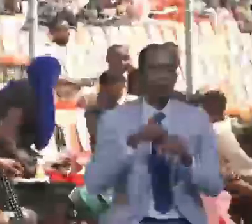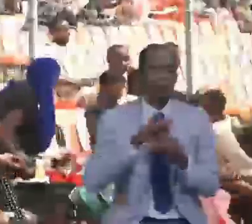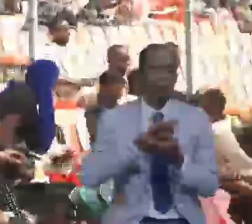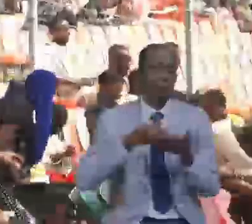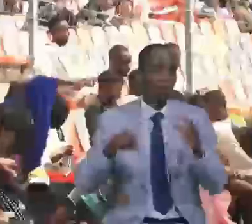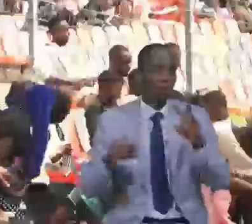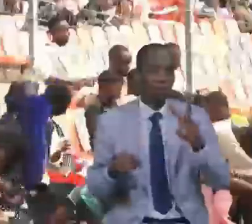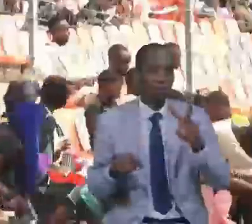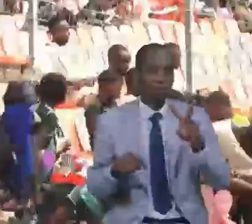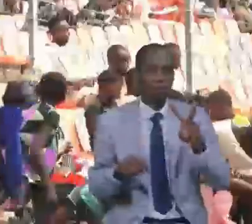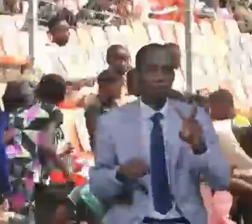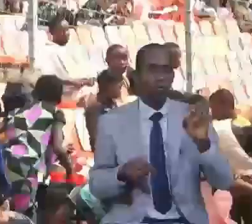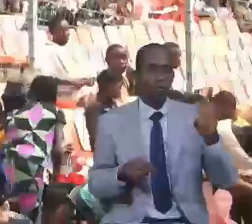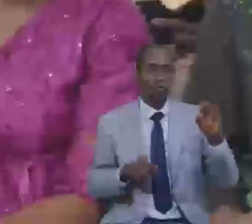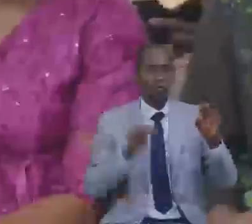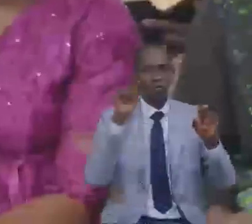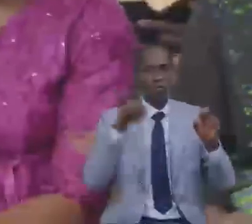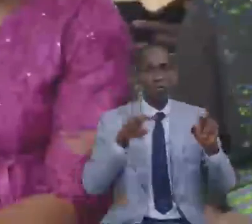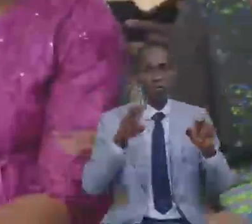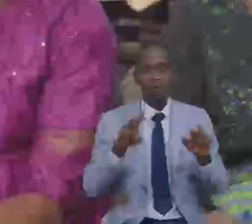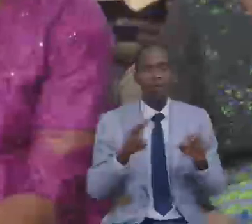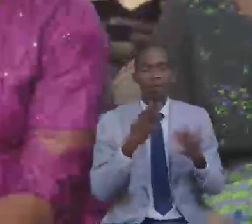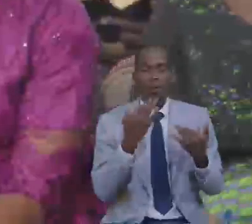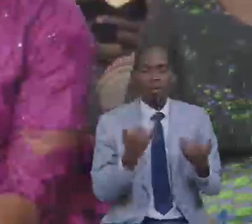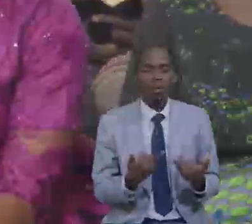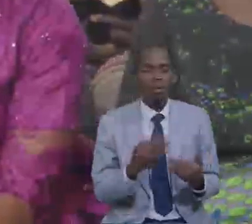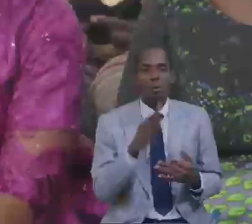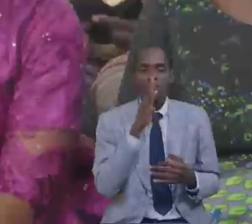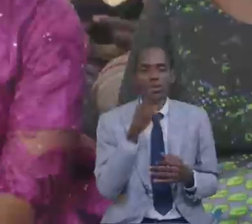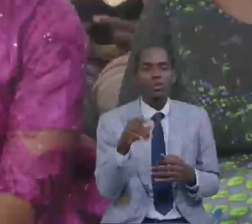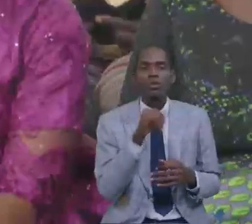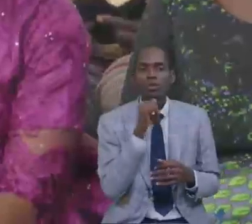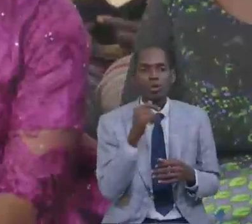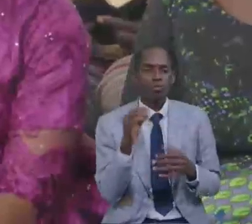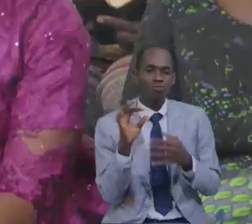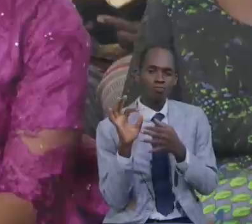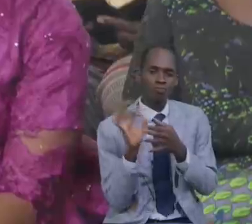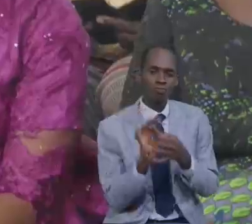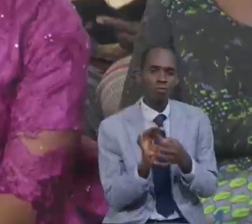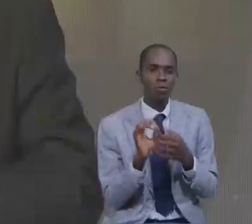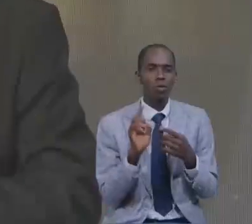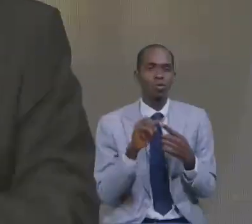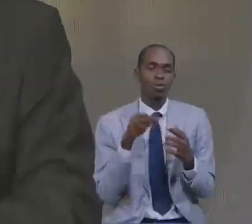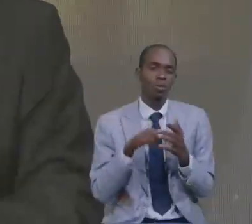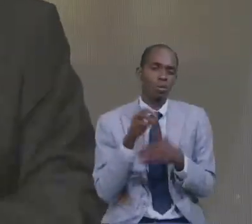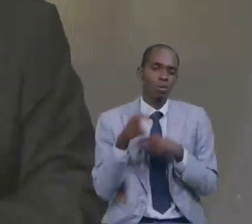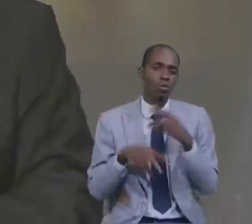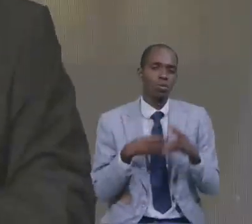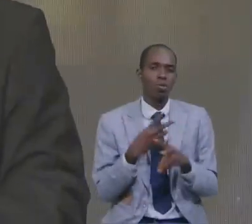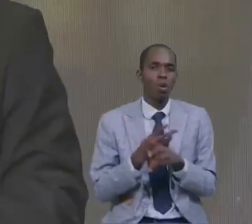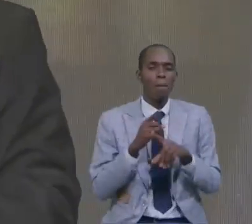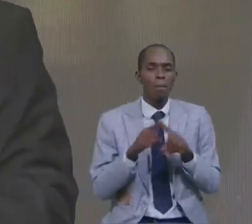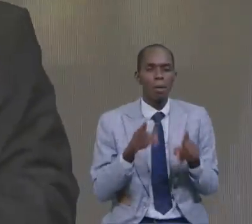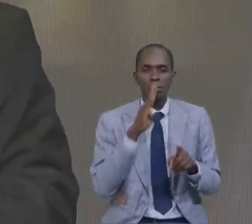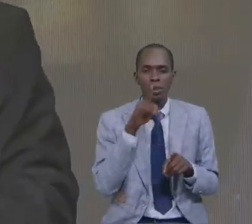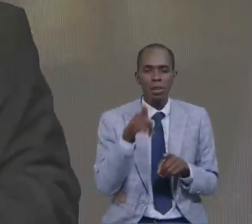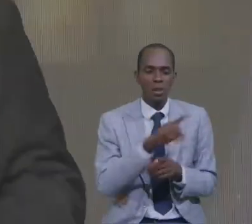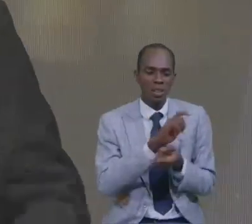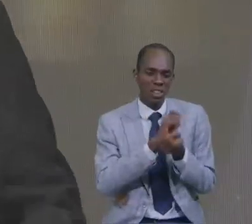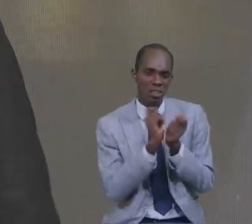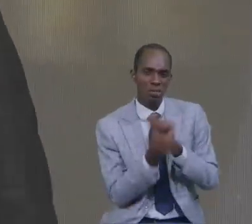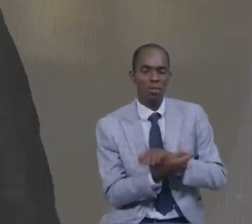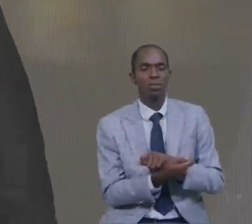transformed. That's salvation. Be ye transformed by the renewing of your